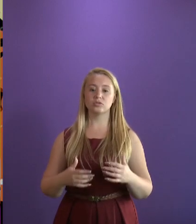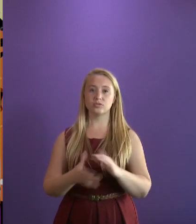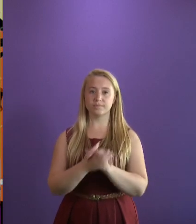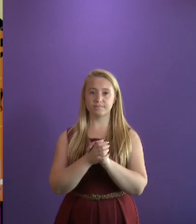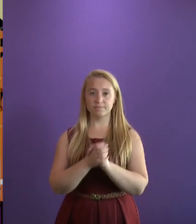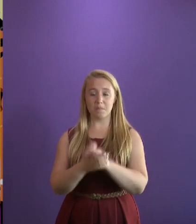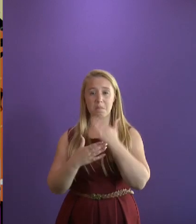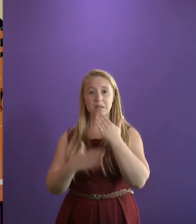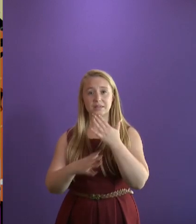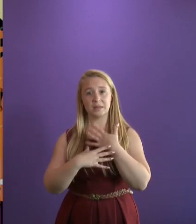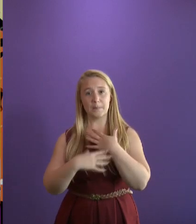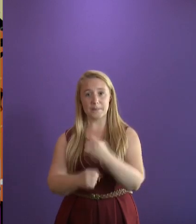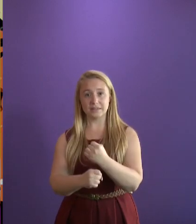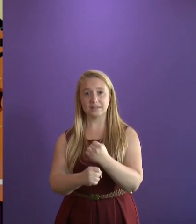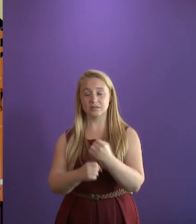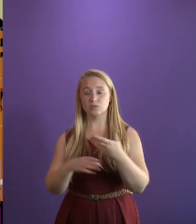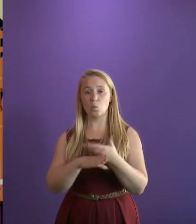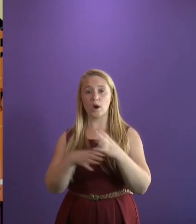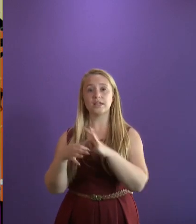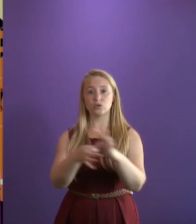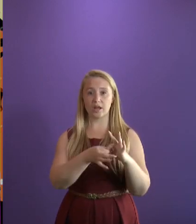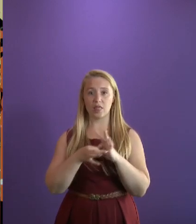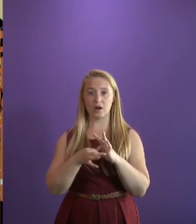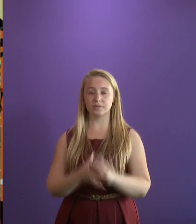doing this thing together. Thank you.